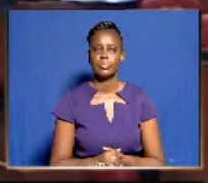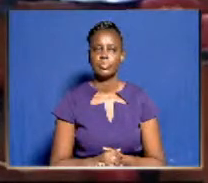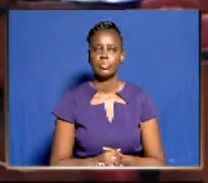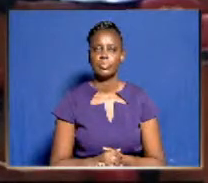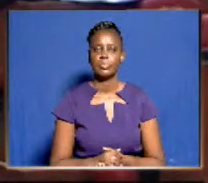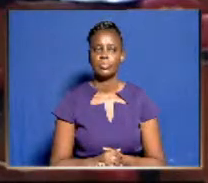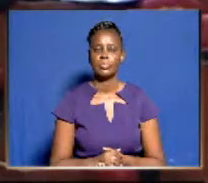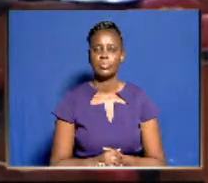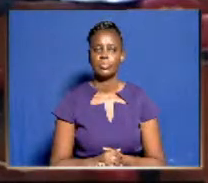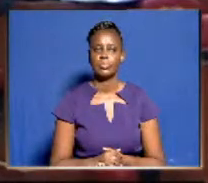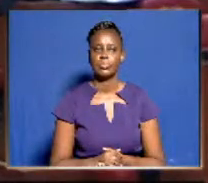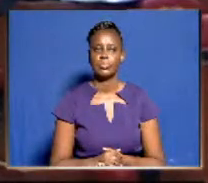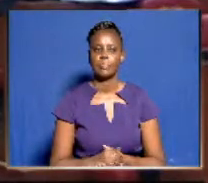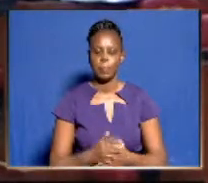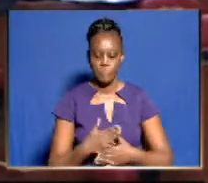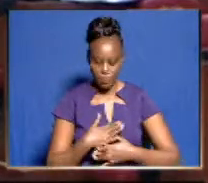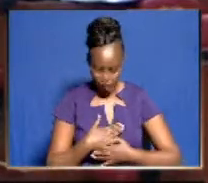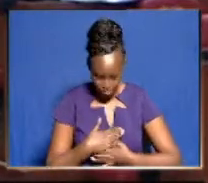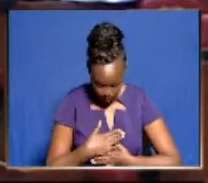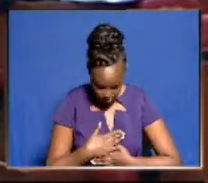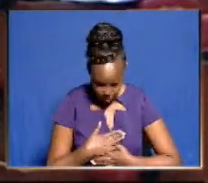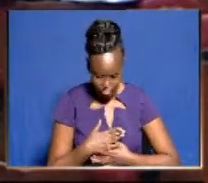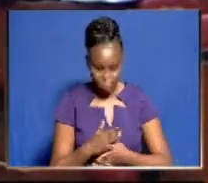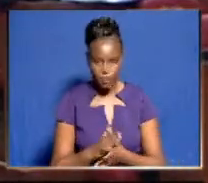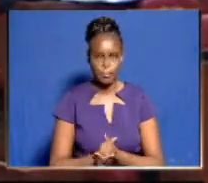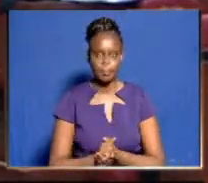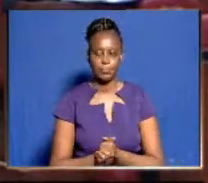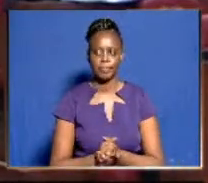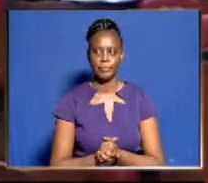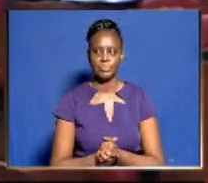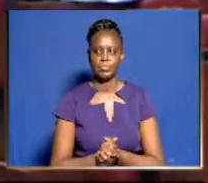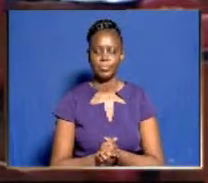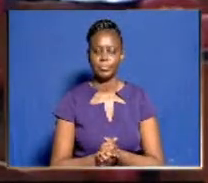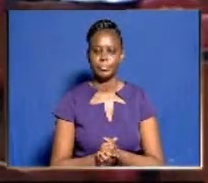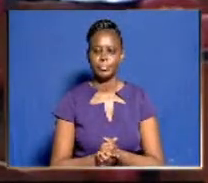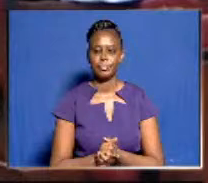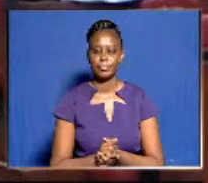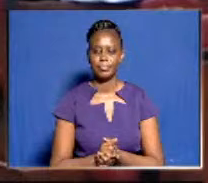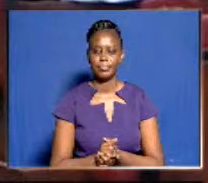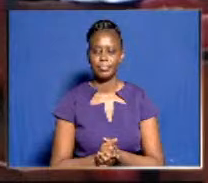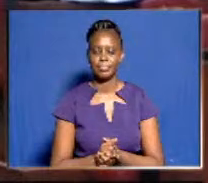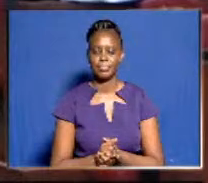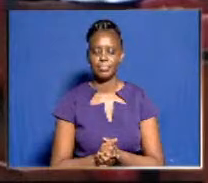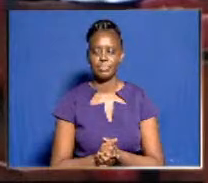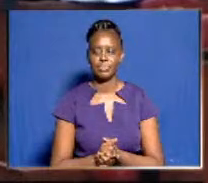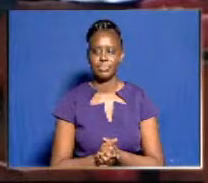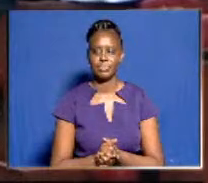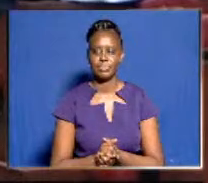The honorable